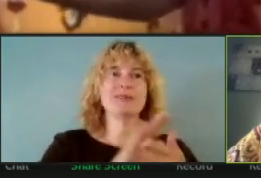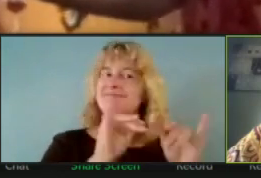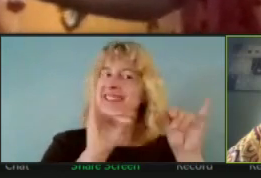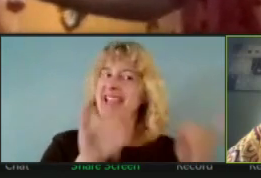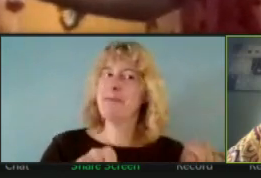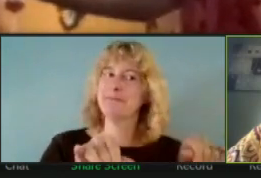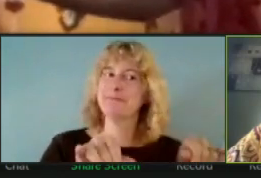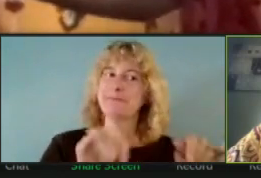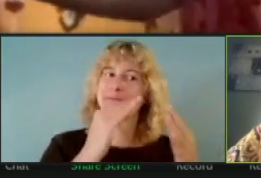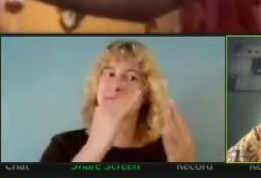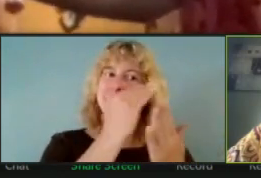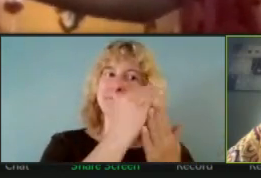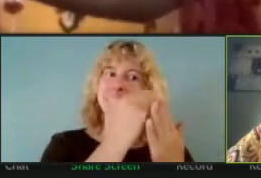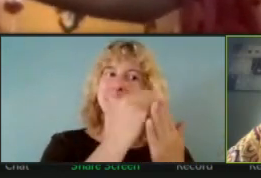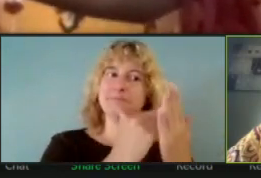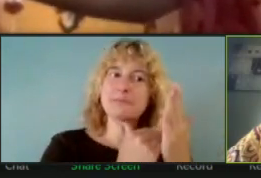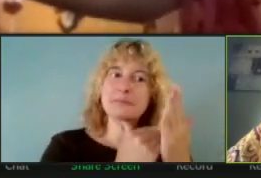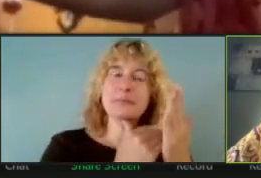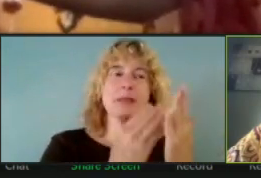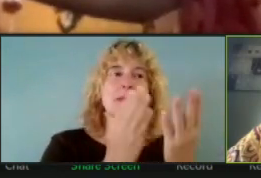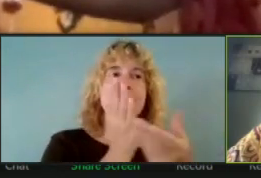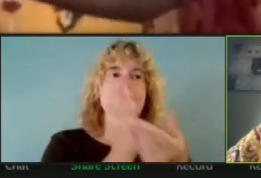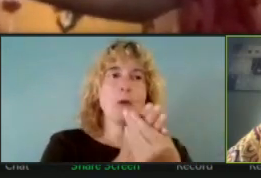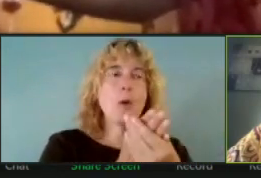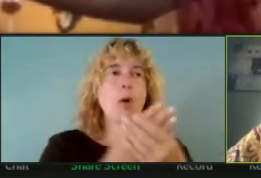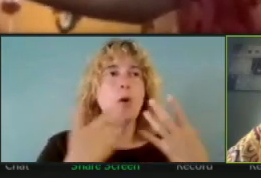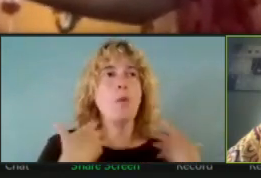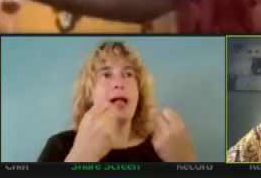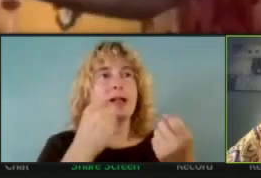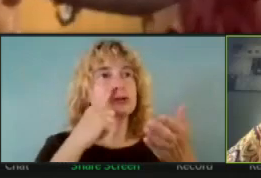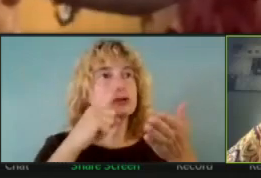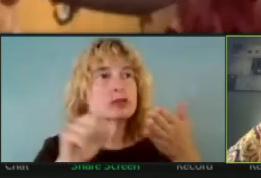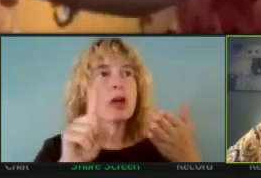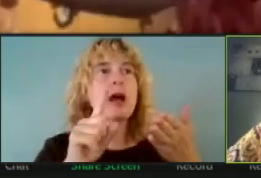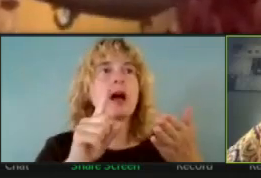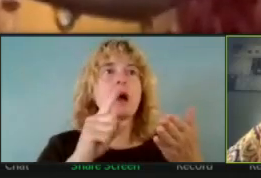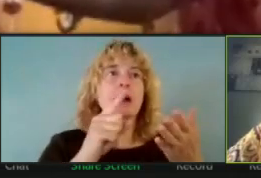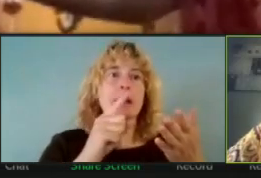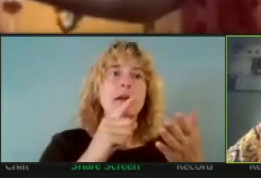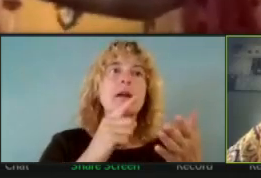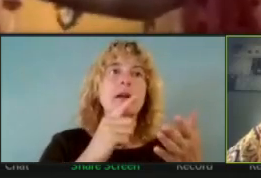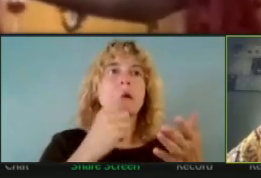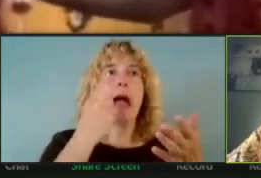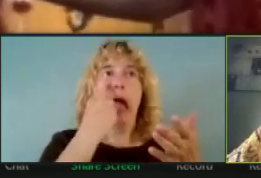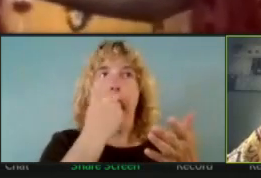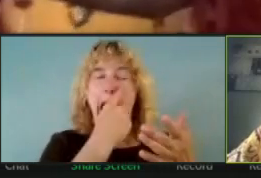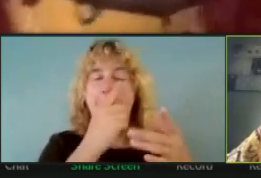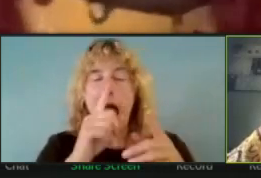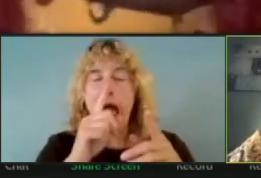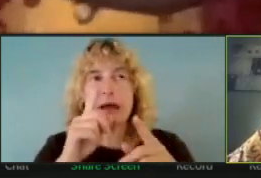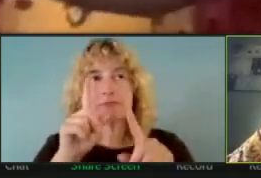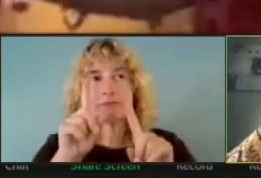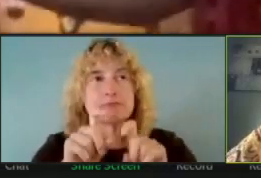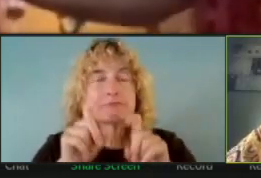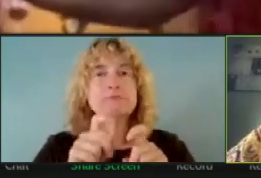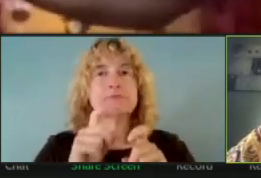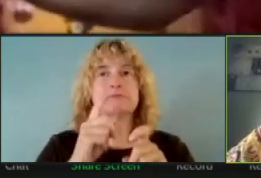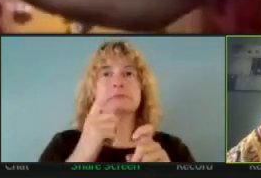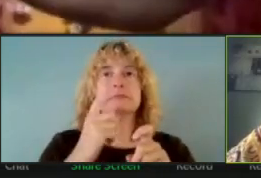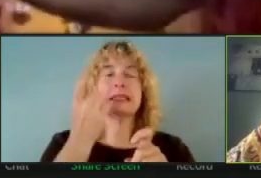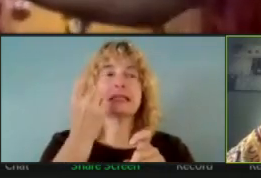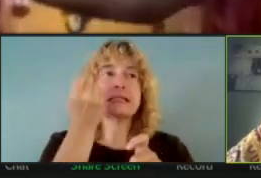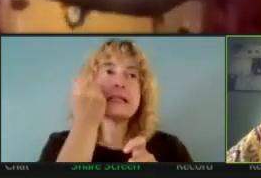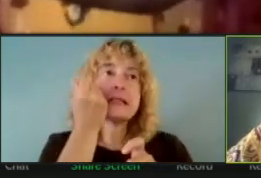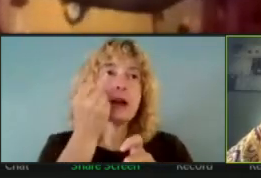wellness checks, physicians, eye exams, and dental appointments are necessary for our children to thrive.